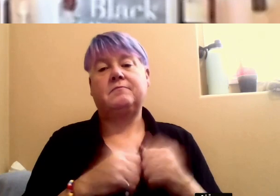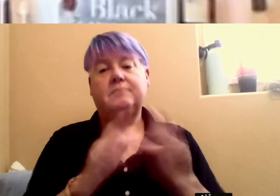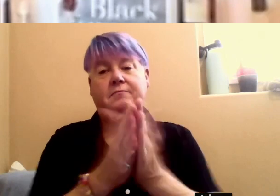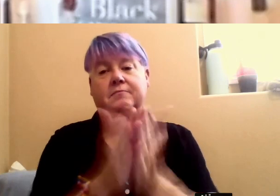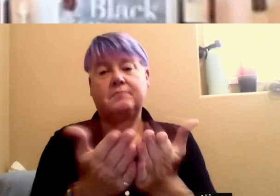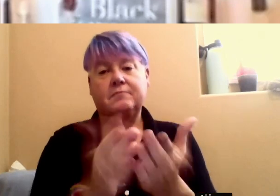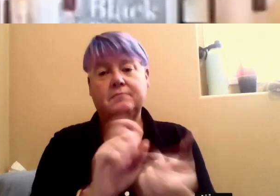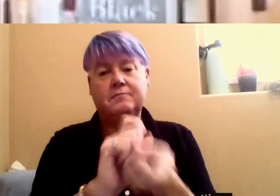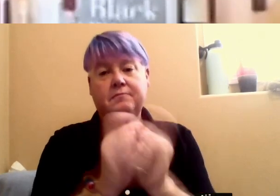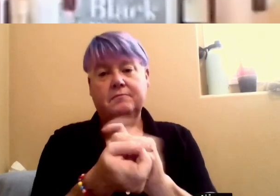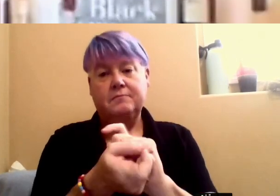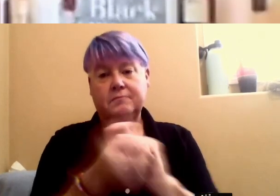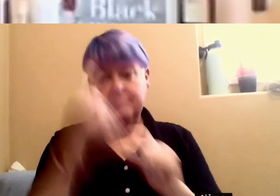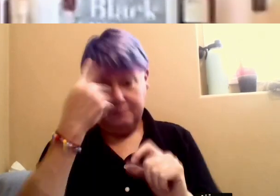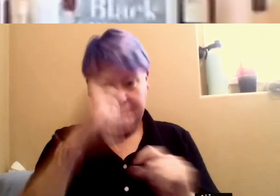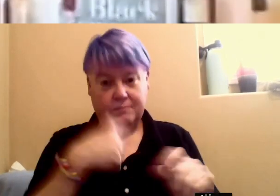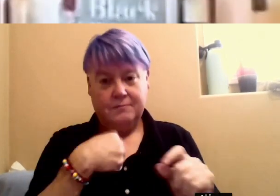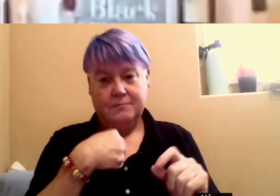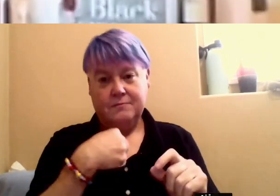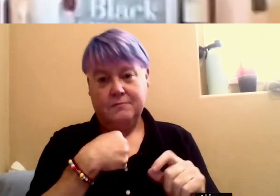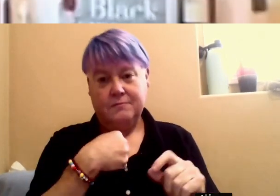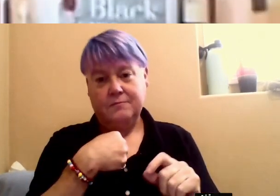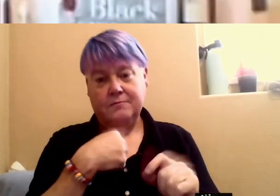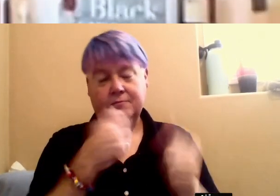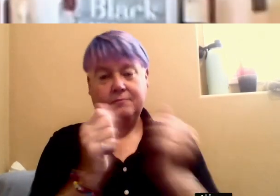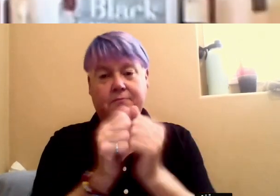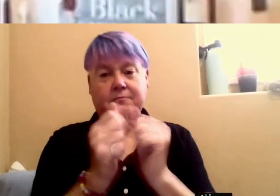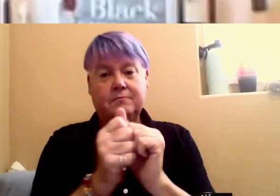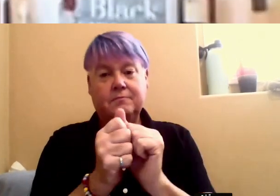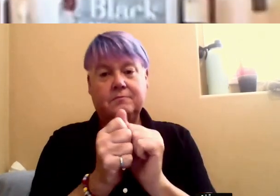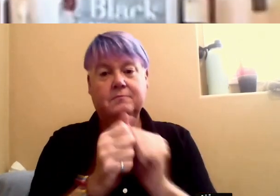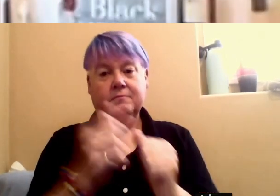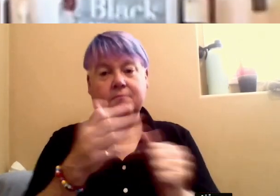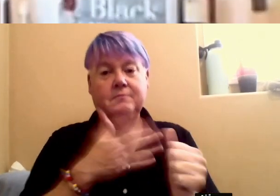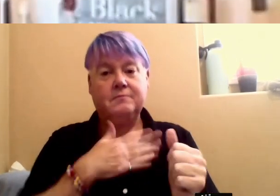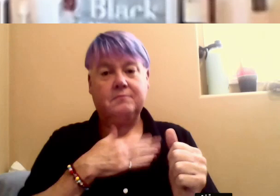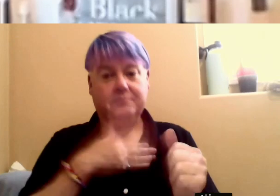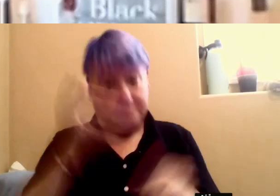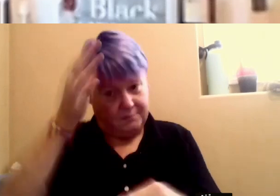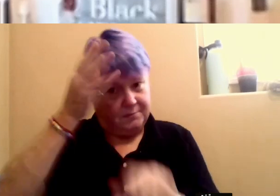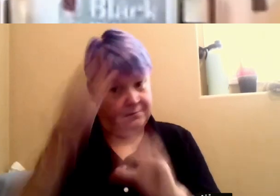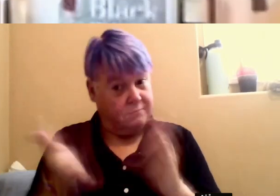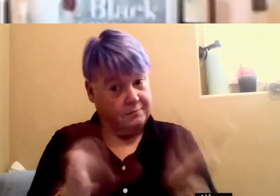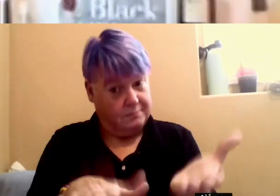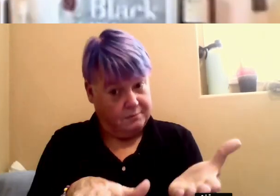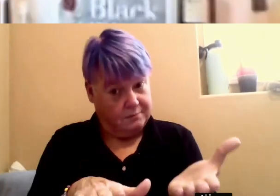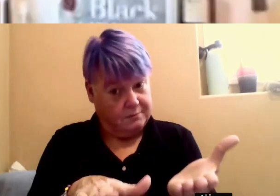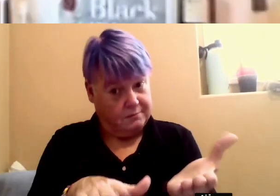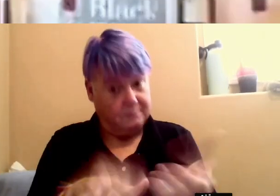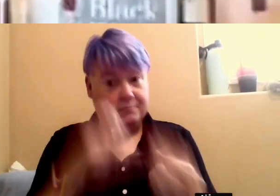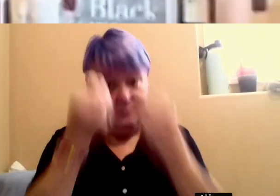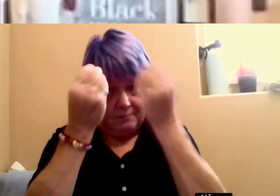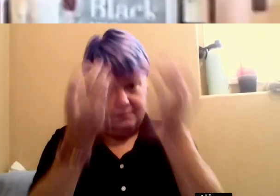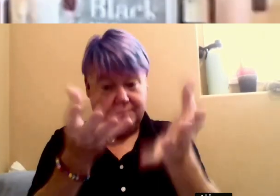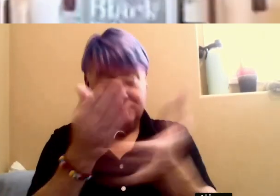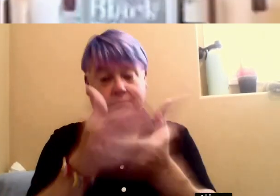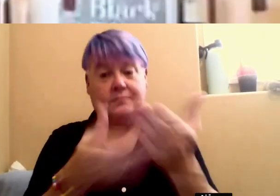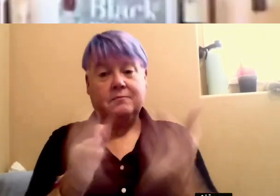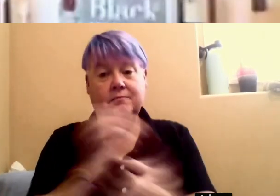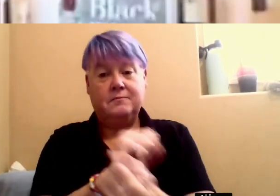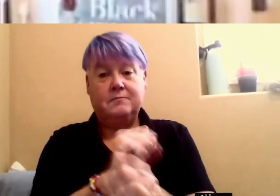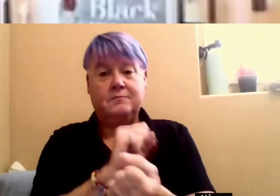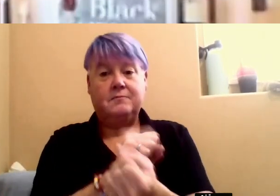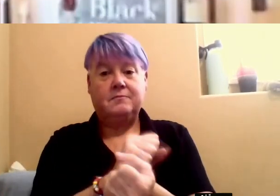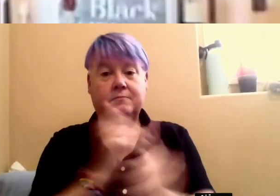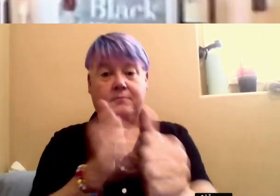changed for me with the passing of my father, and so it did inform some of the work that we did following the book,